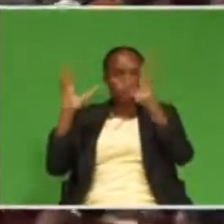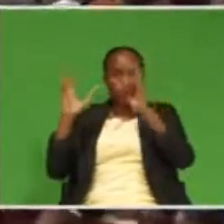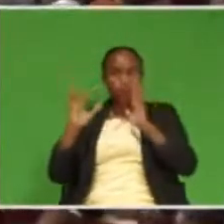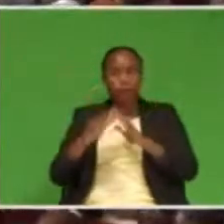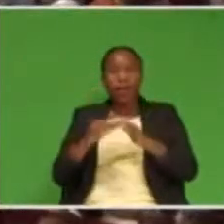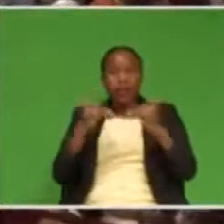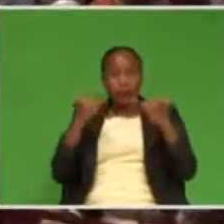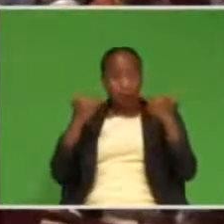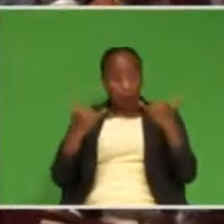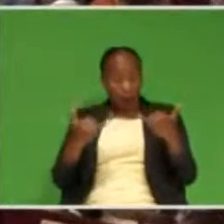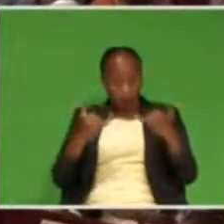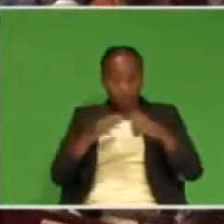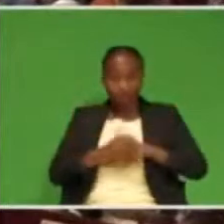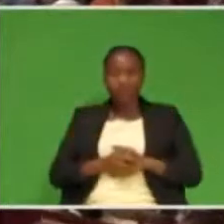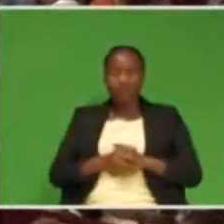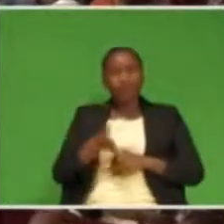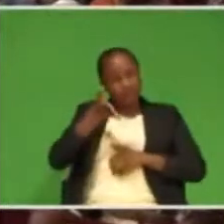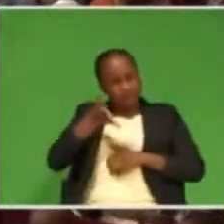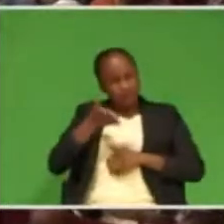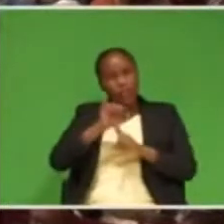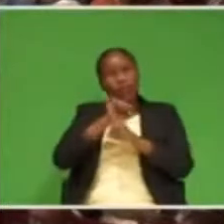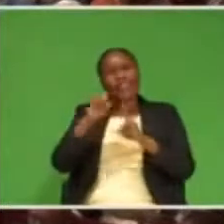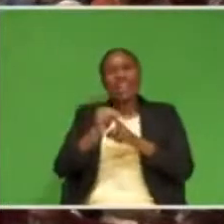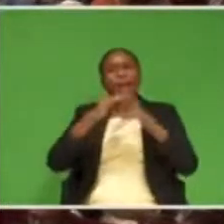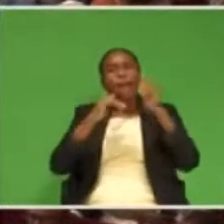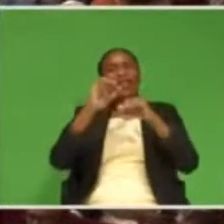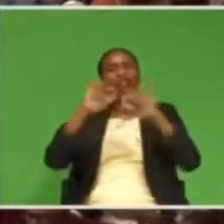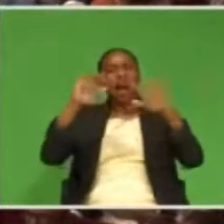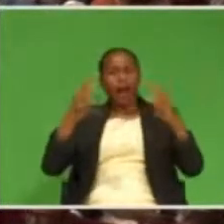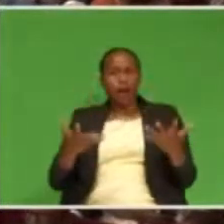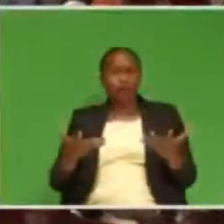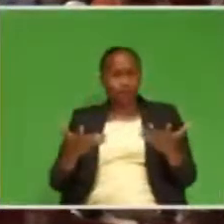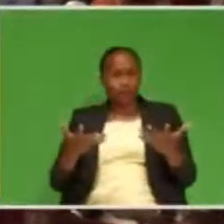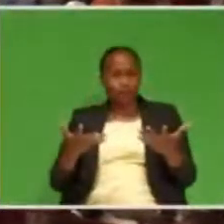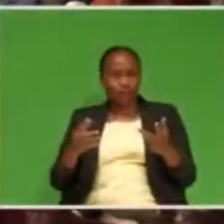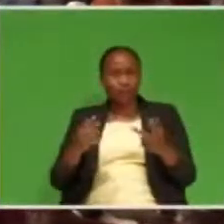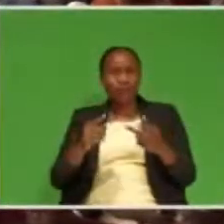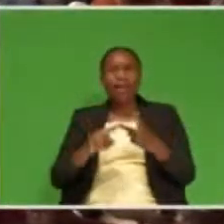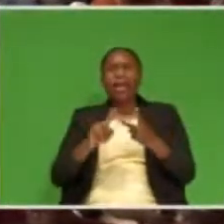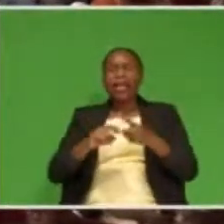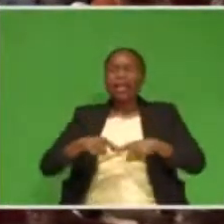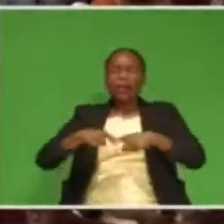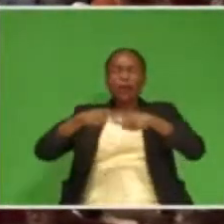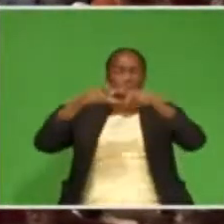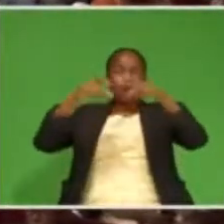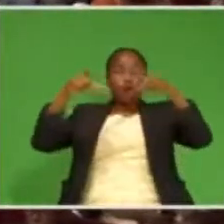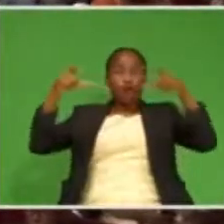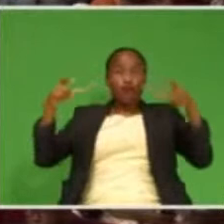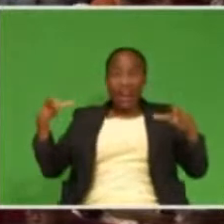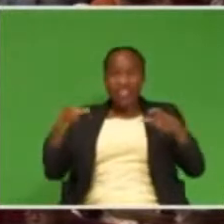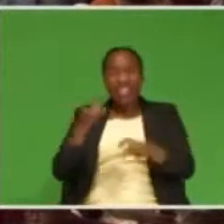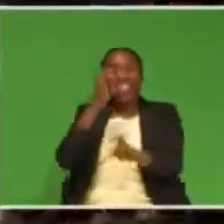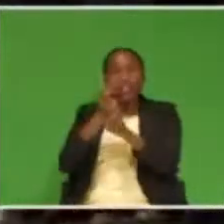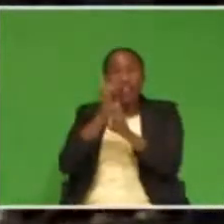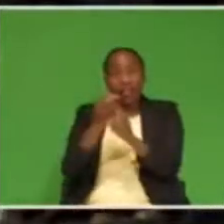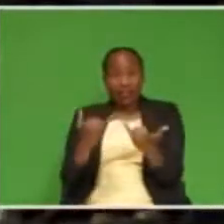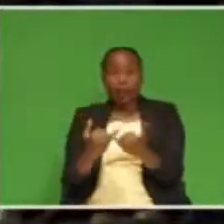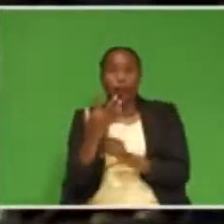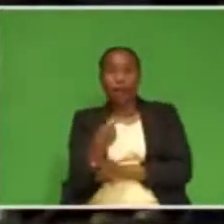Now, to build such a society, to overcome the great difficulties of the